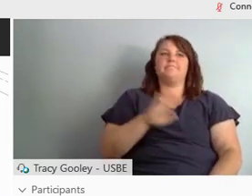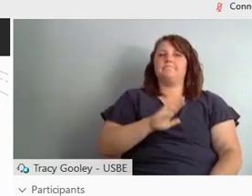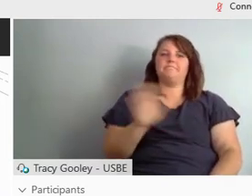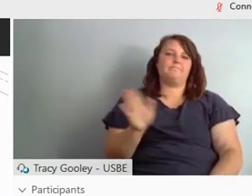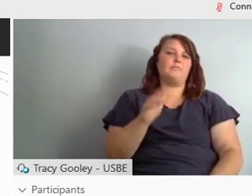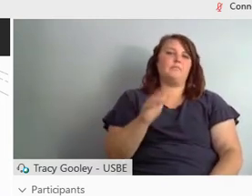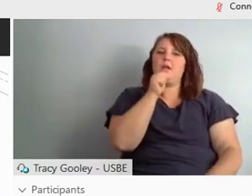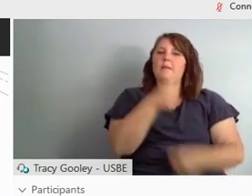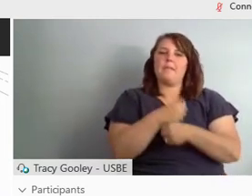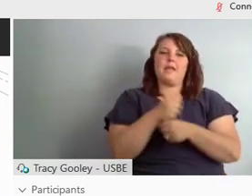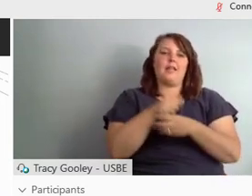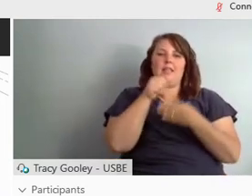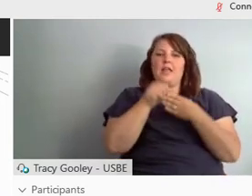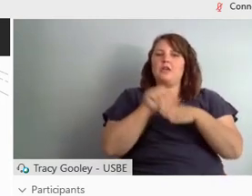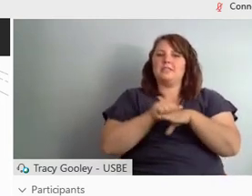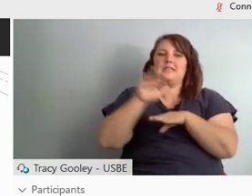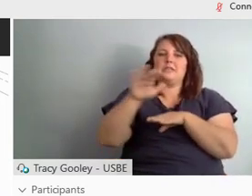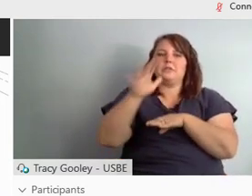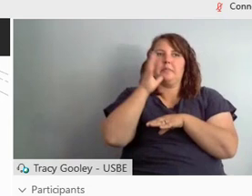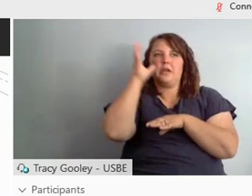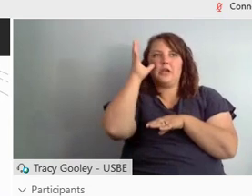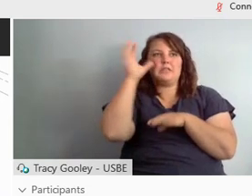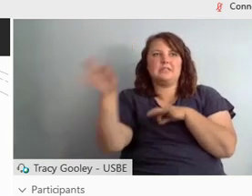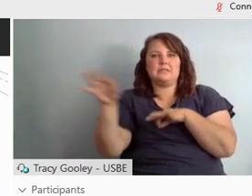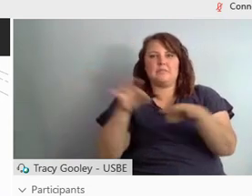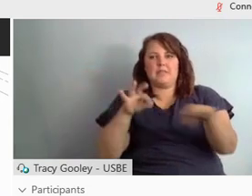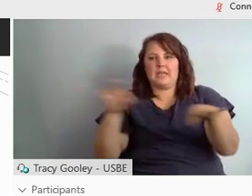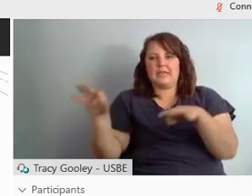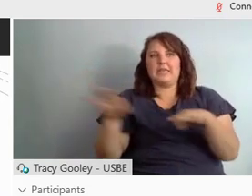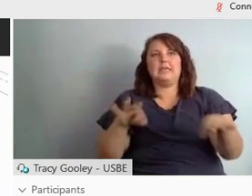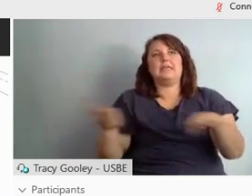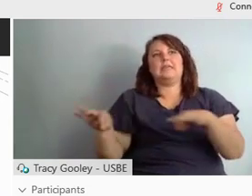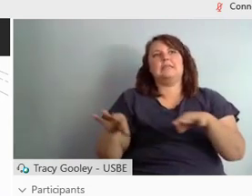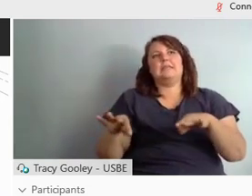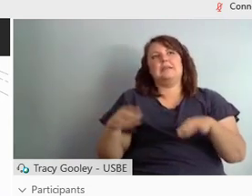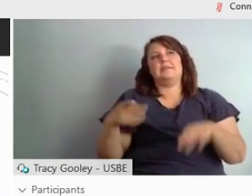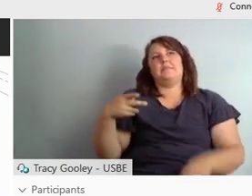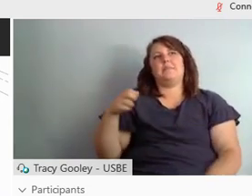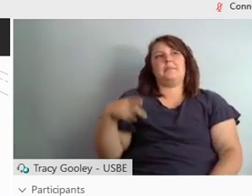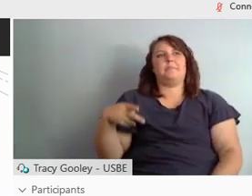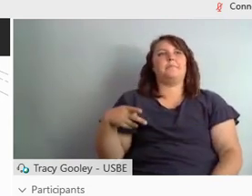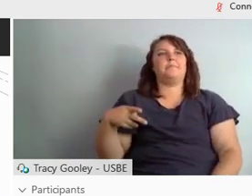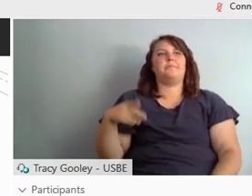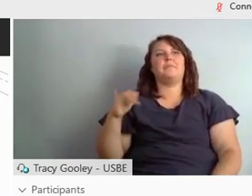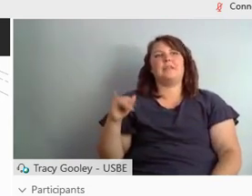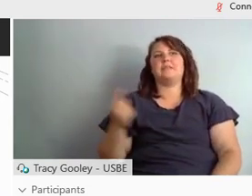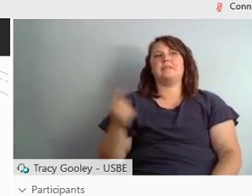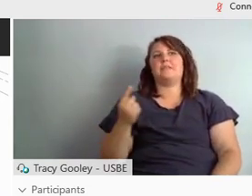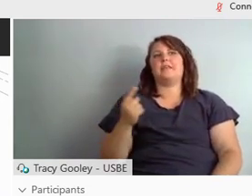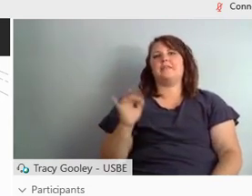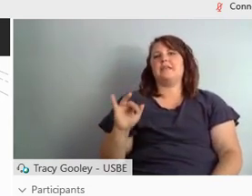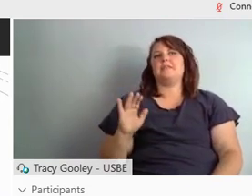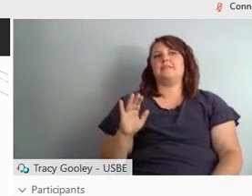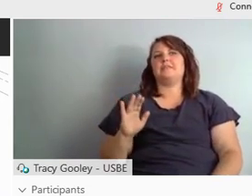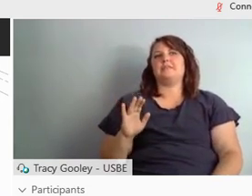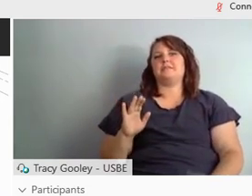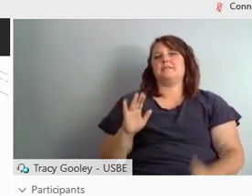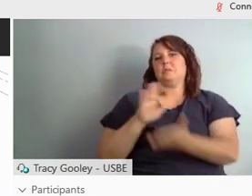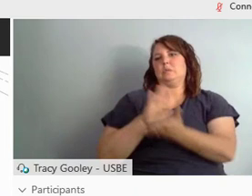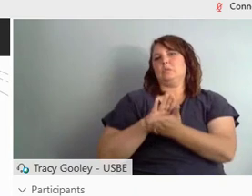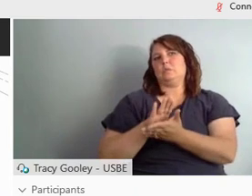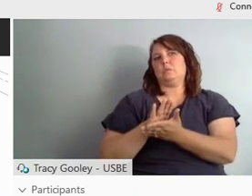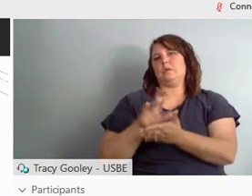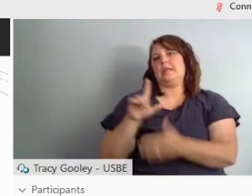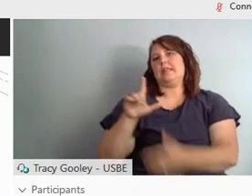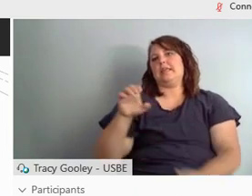drafting a letter to send to parents explaining the PEEP assessment. That's something that is the